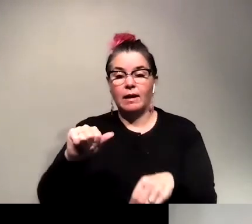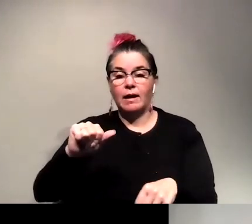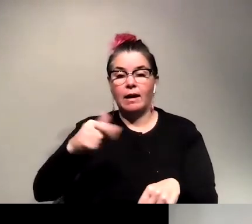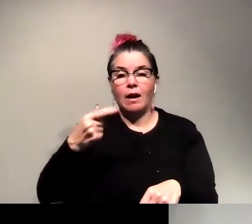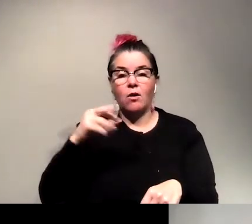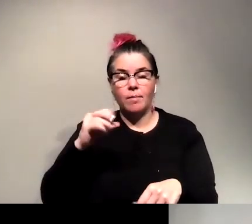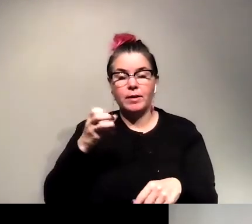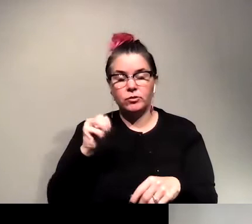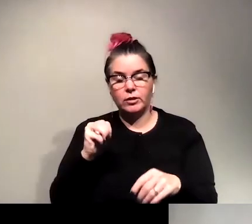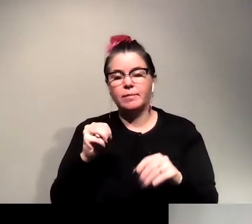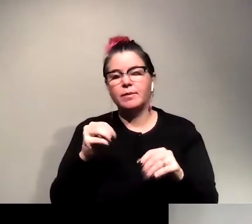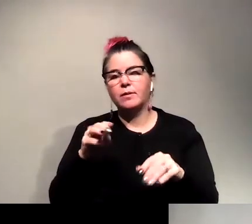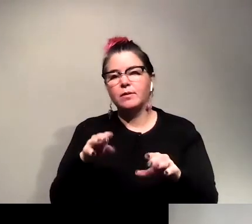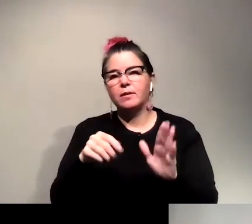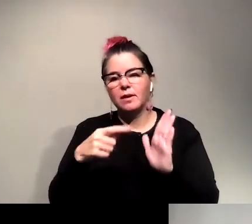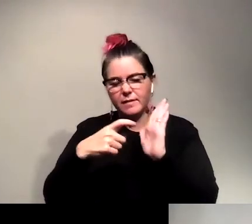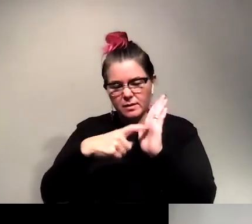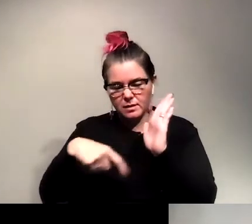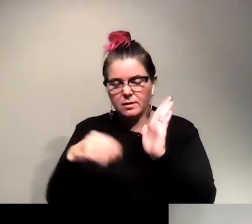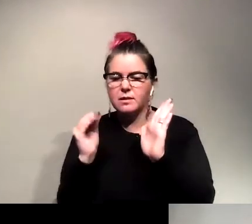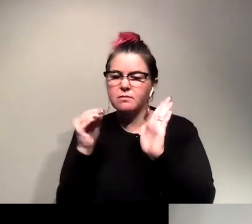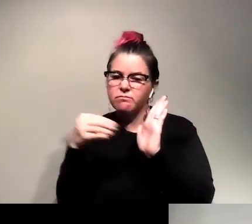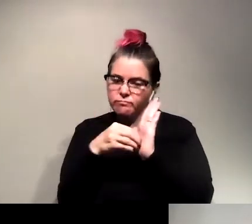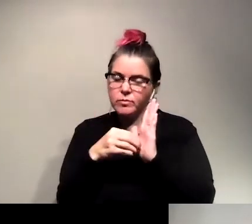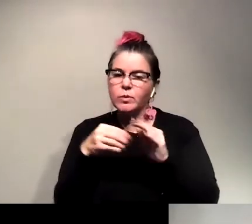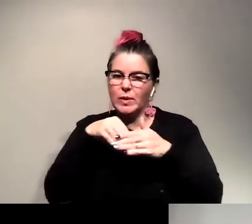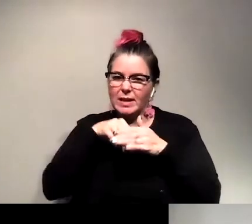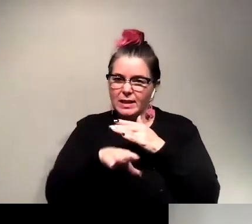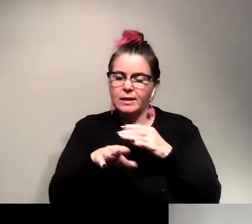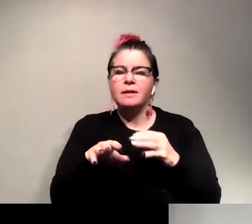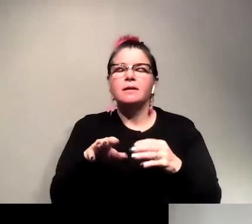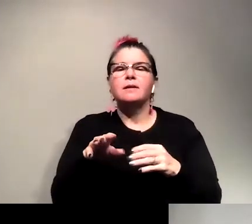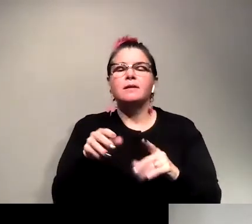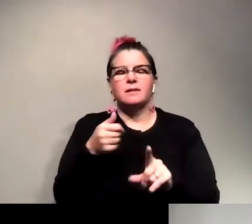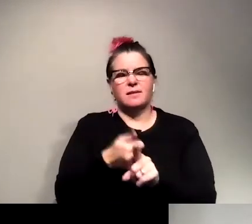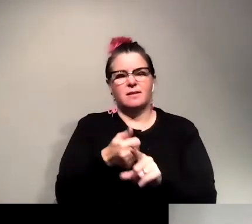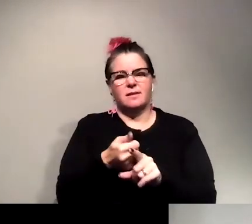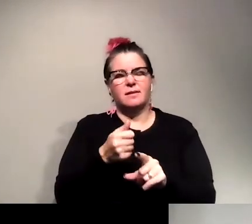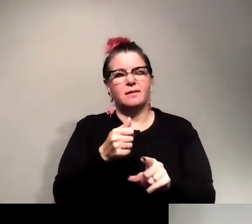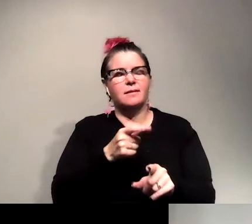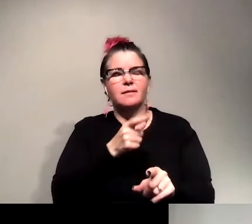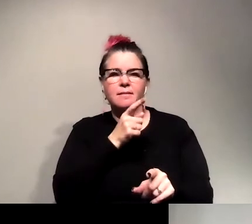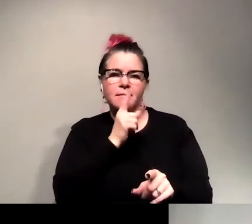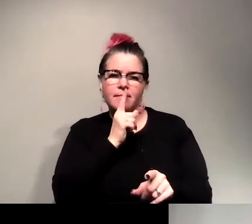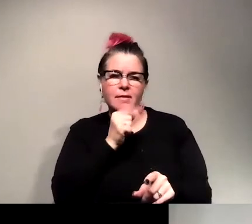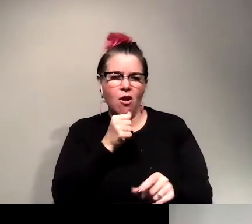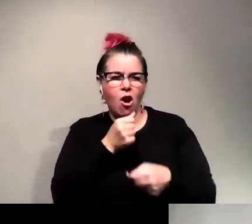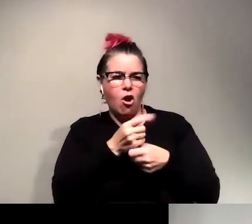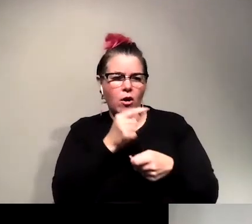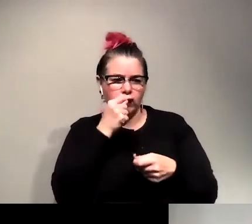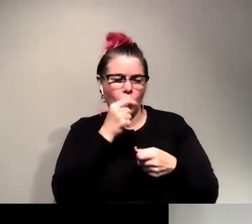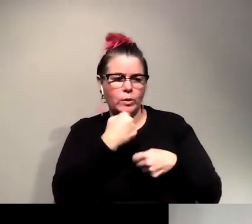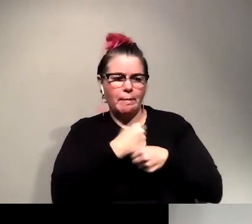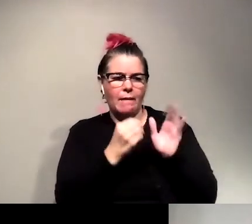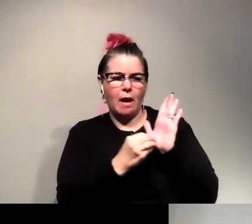wound or an open part of the plant, it would go in, but instead of causing the corn to produce those galls